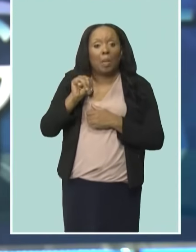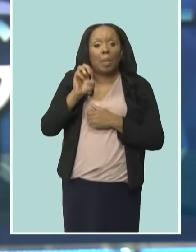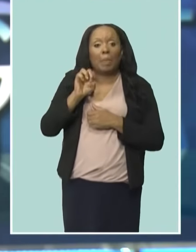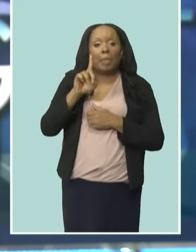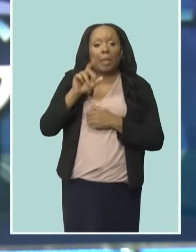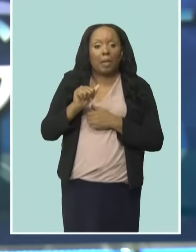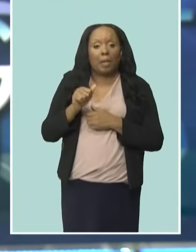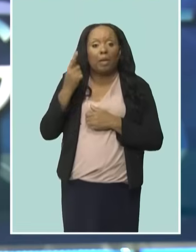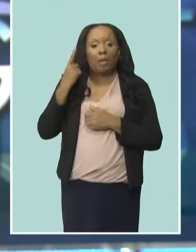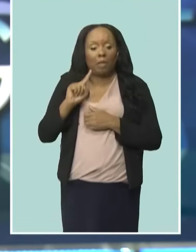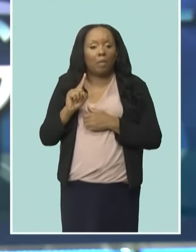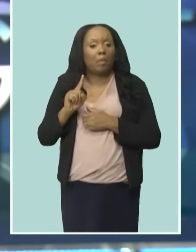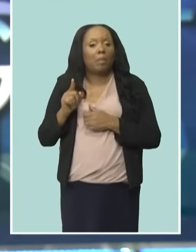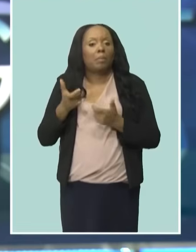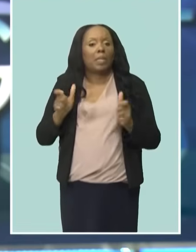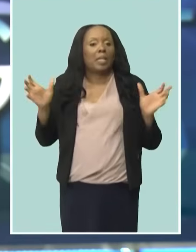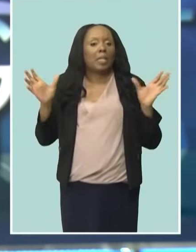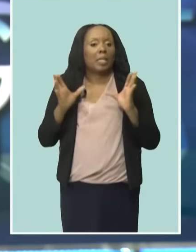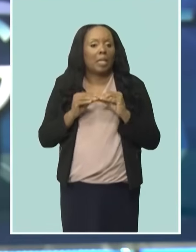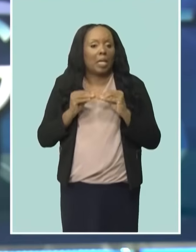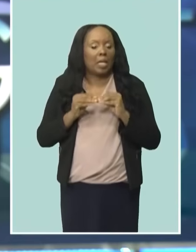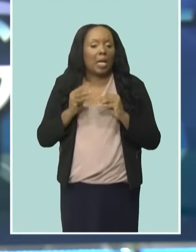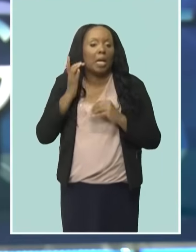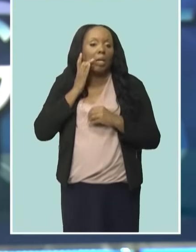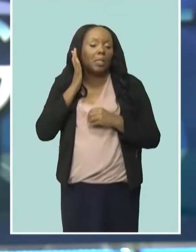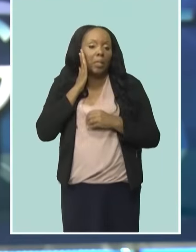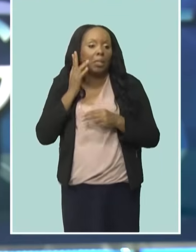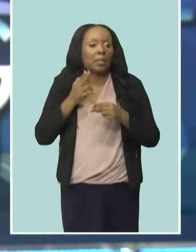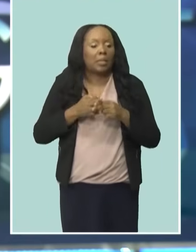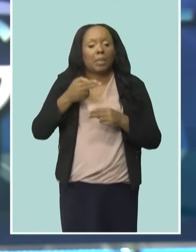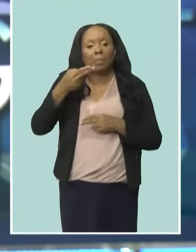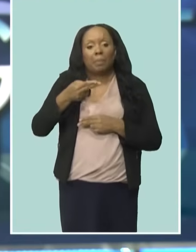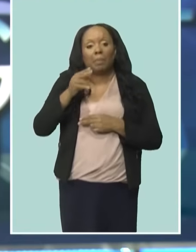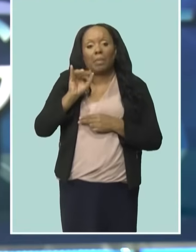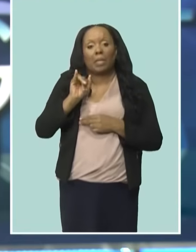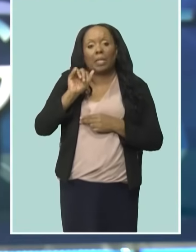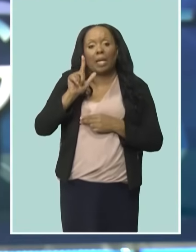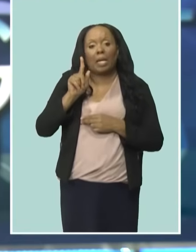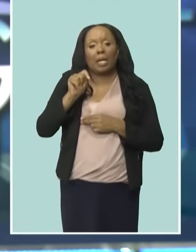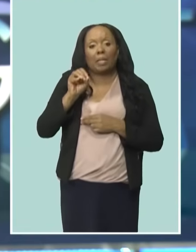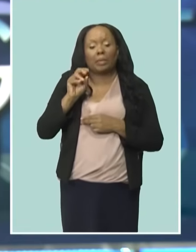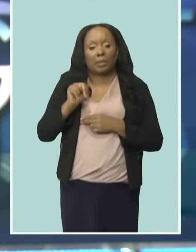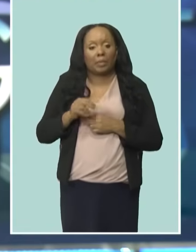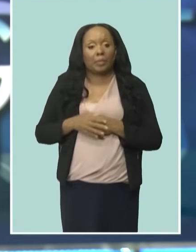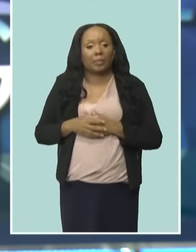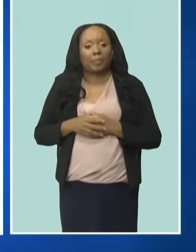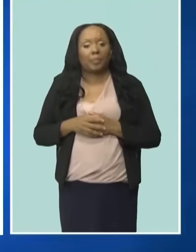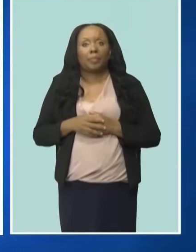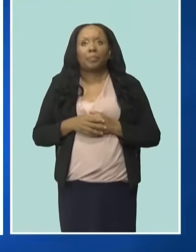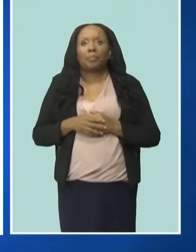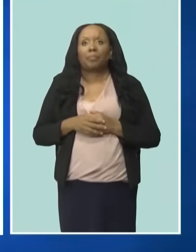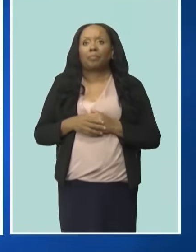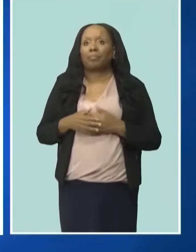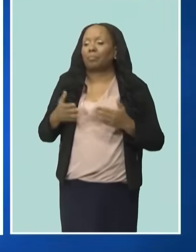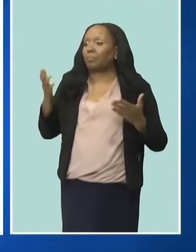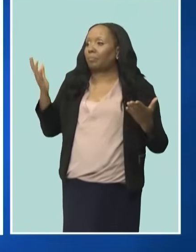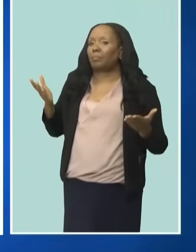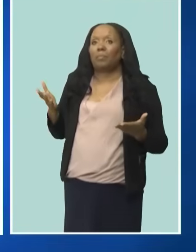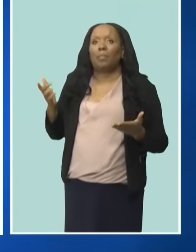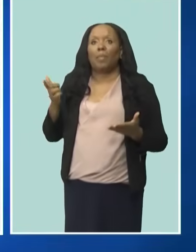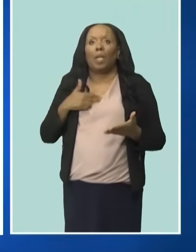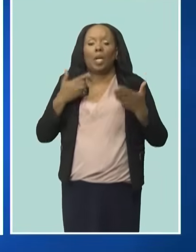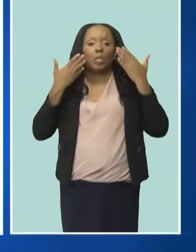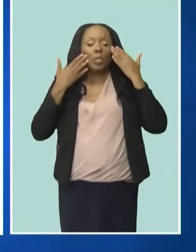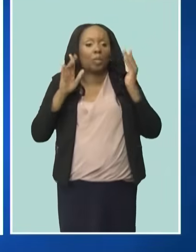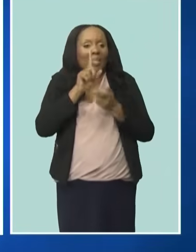media on the sidelines of the Caribbean Debt Forum held at the Hilton Barbados Resort. I don't have an exact number, but